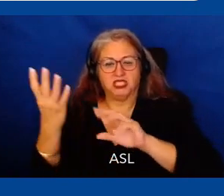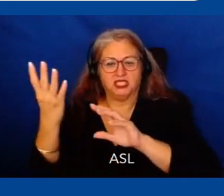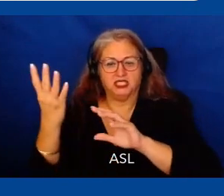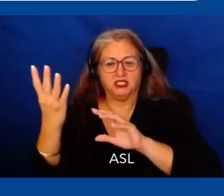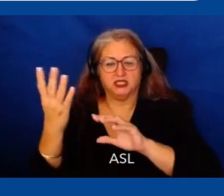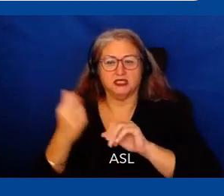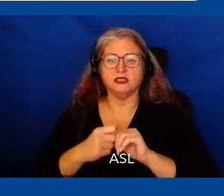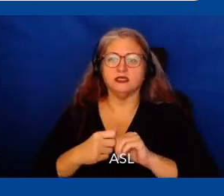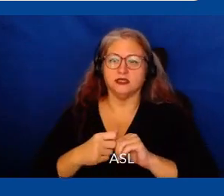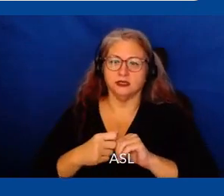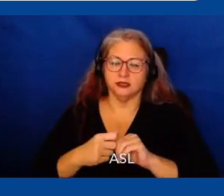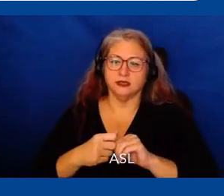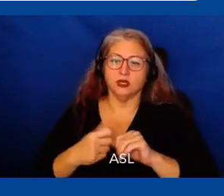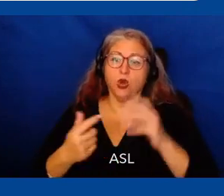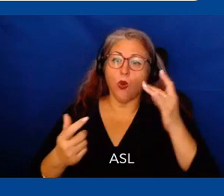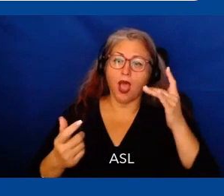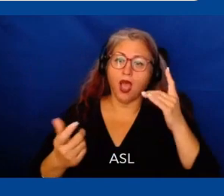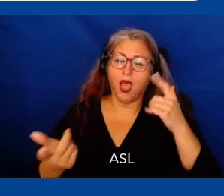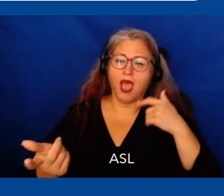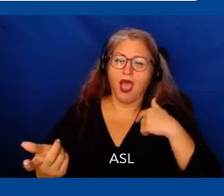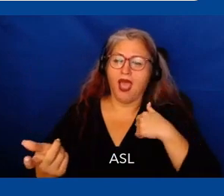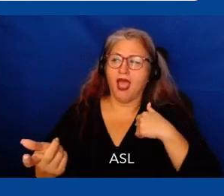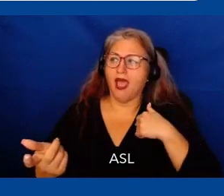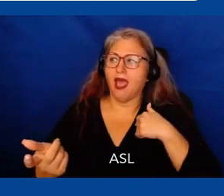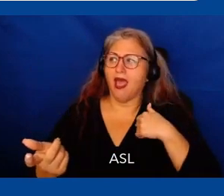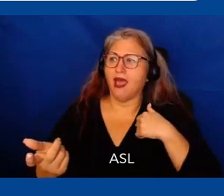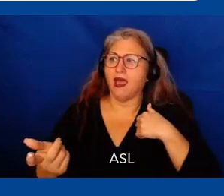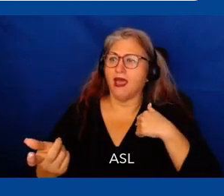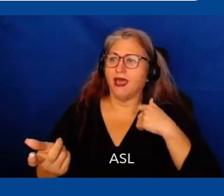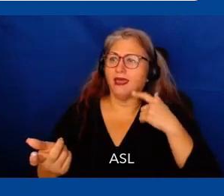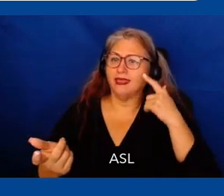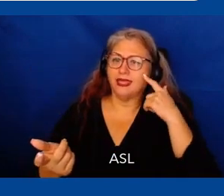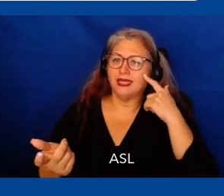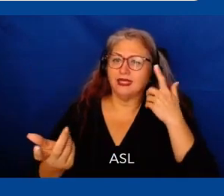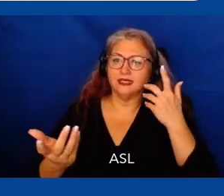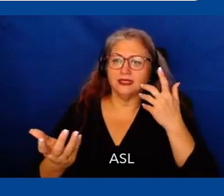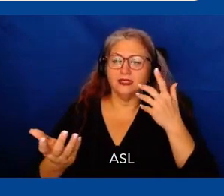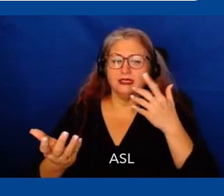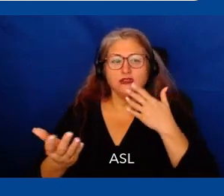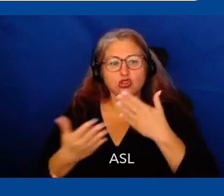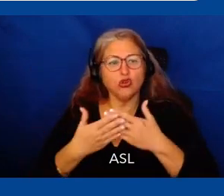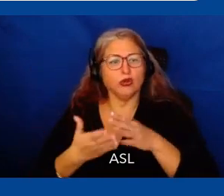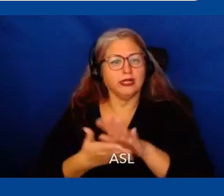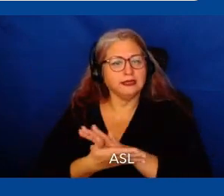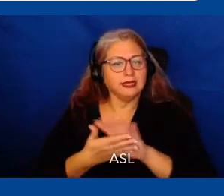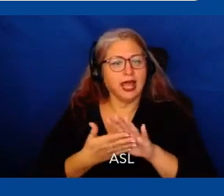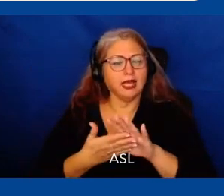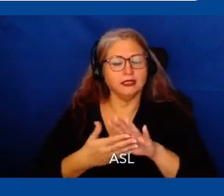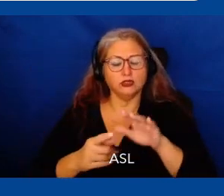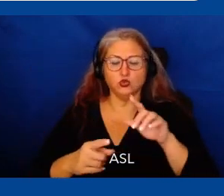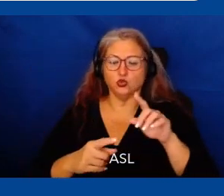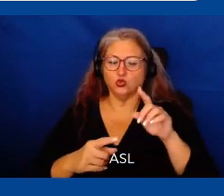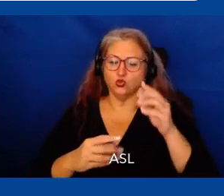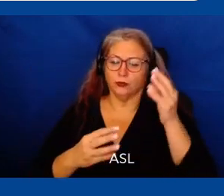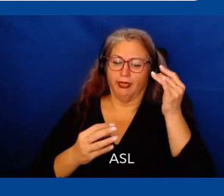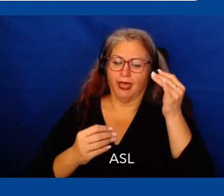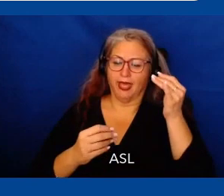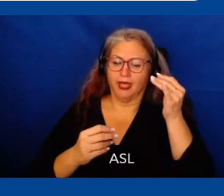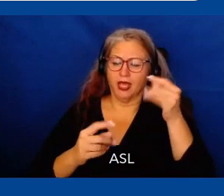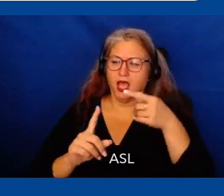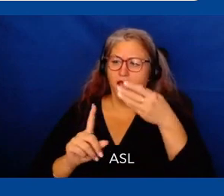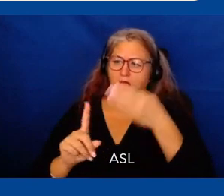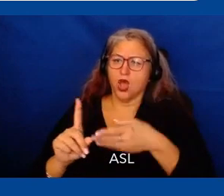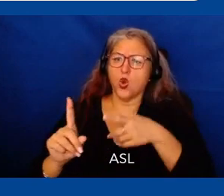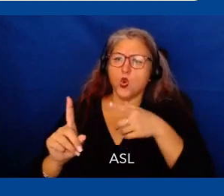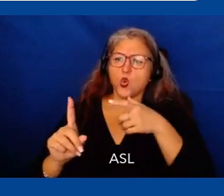like because I think that it's nice, or it's good to think who